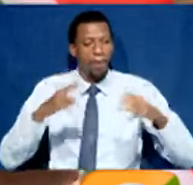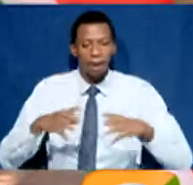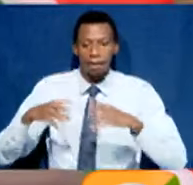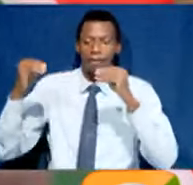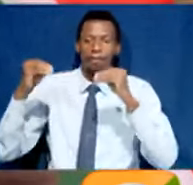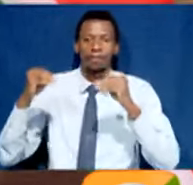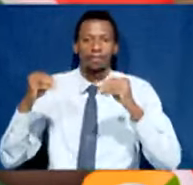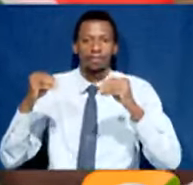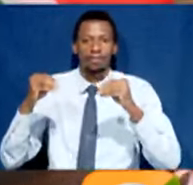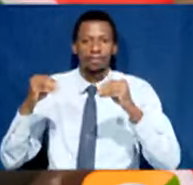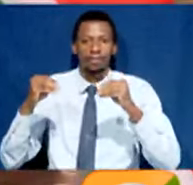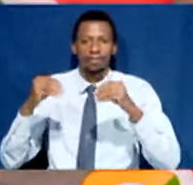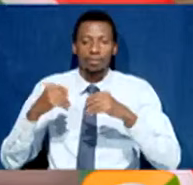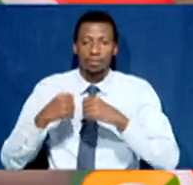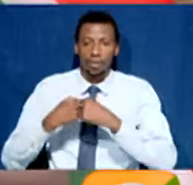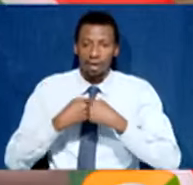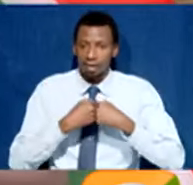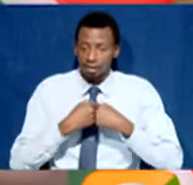we have with